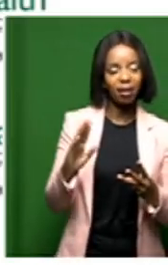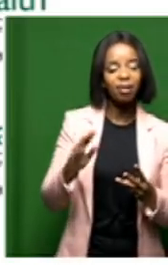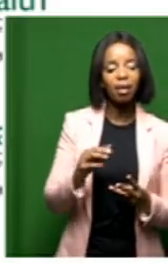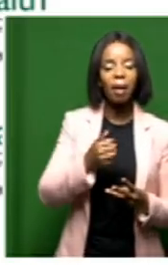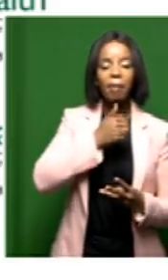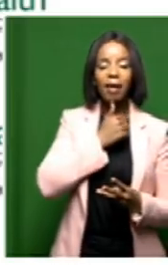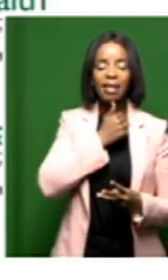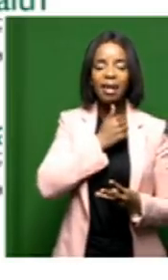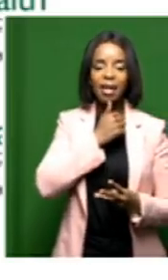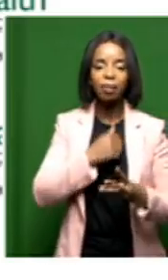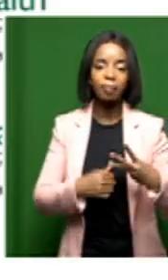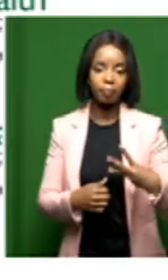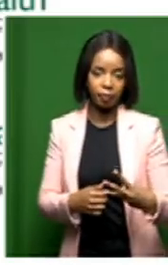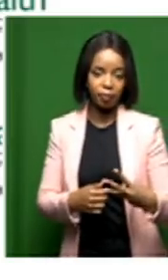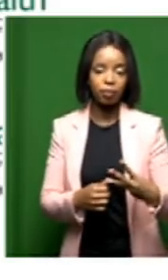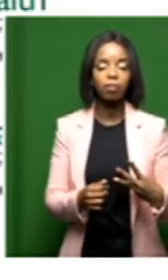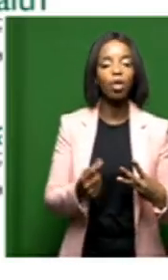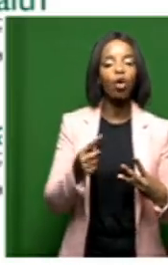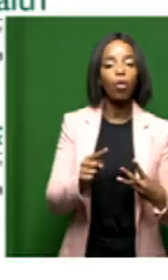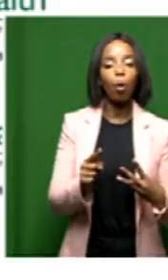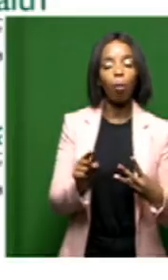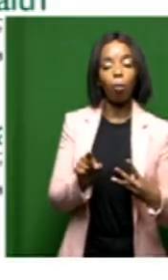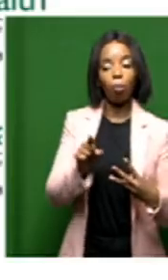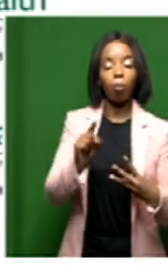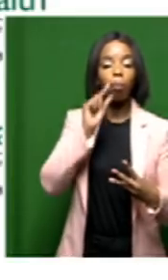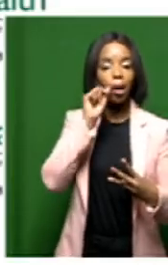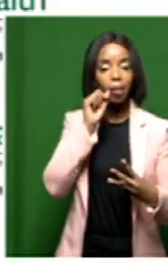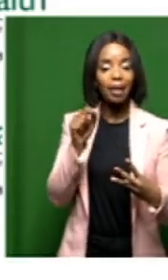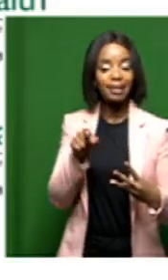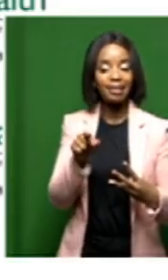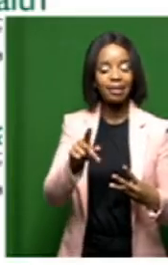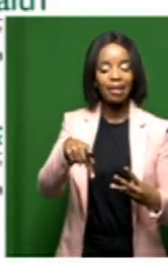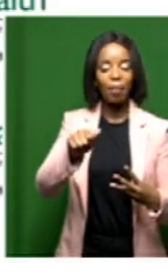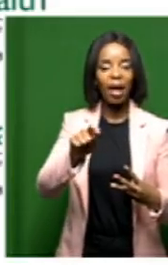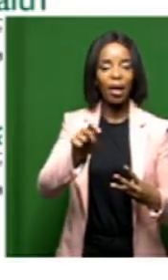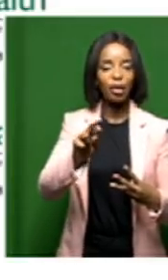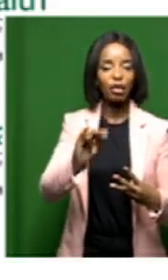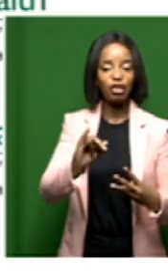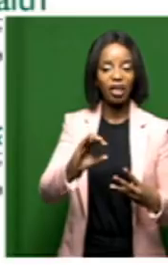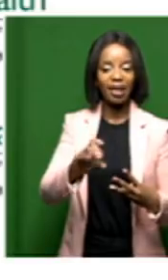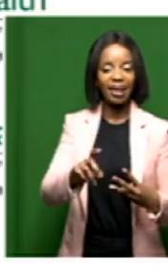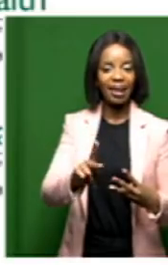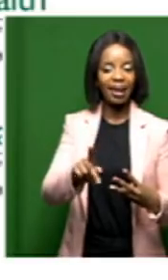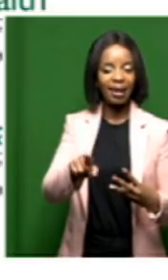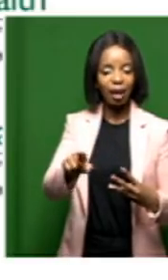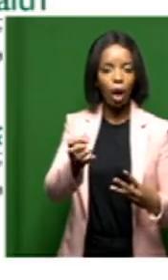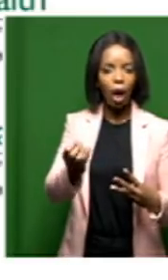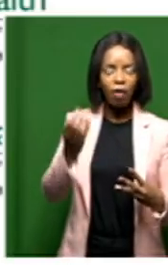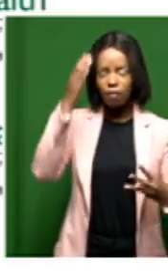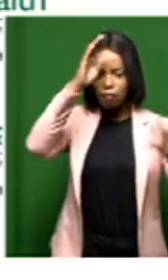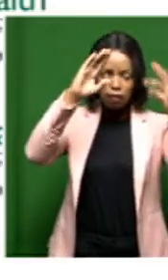by the Office of the President to meet this gentleman with very innovative